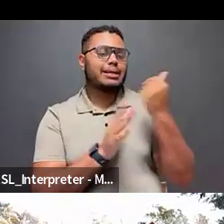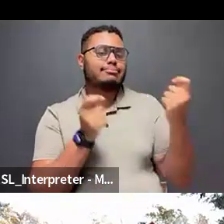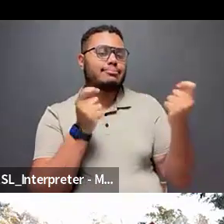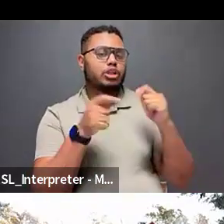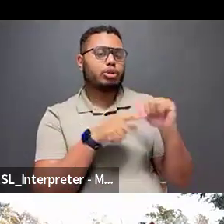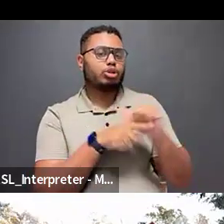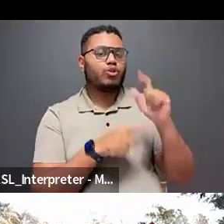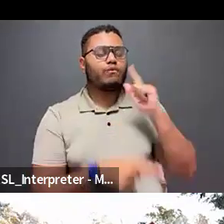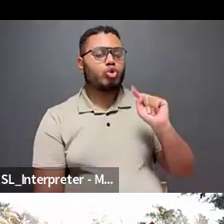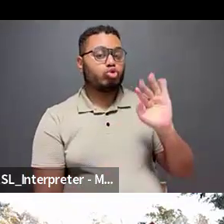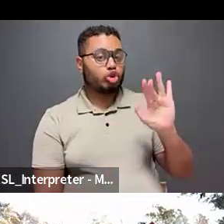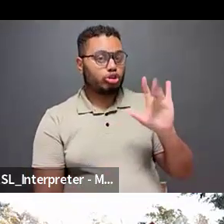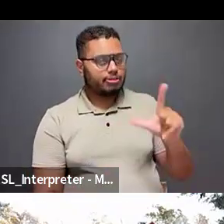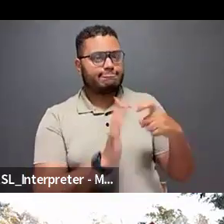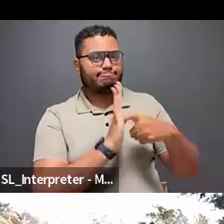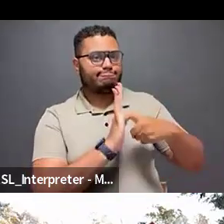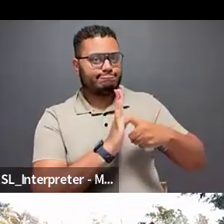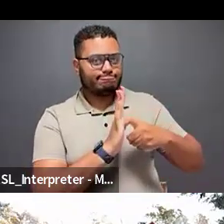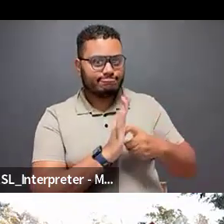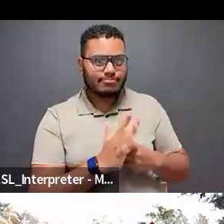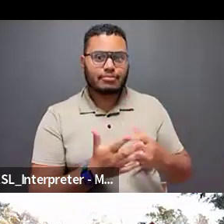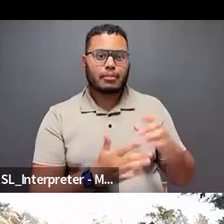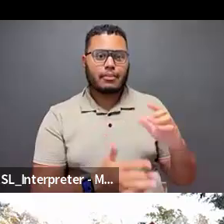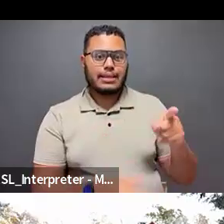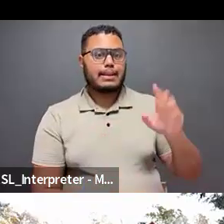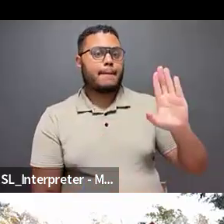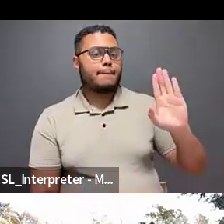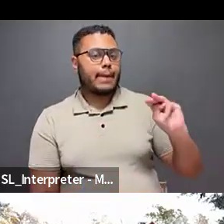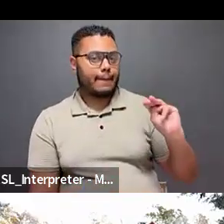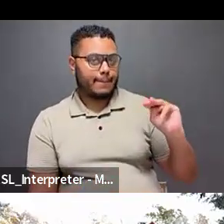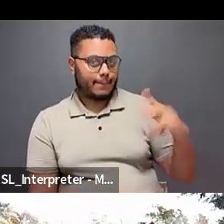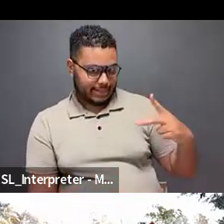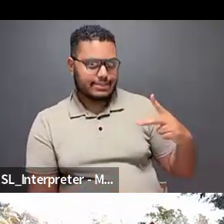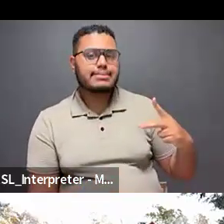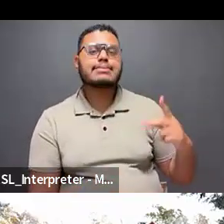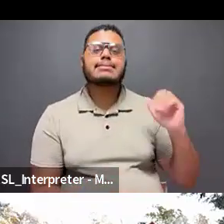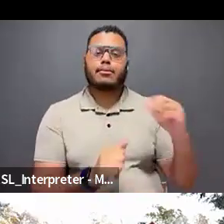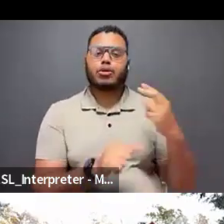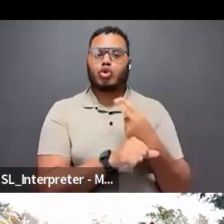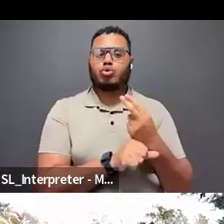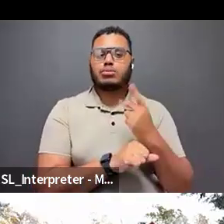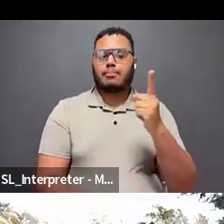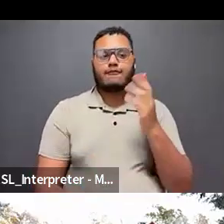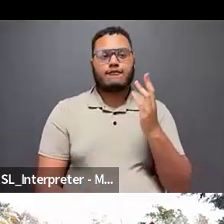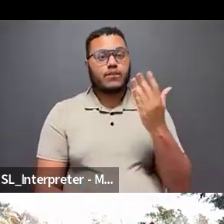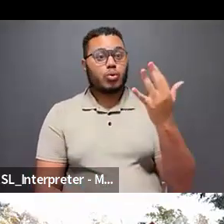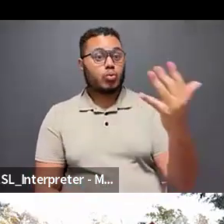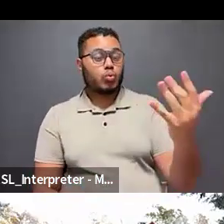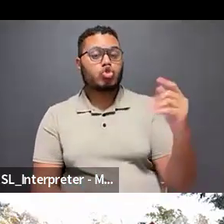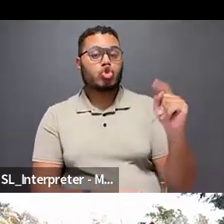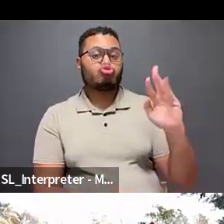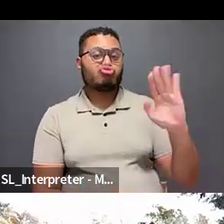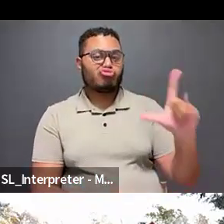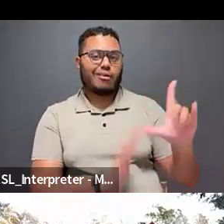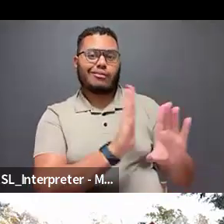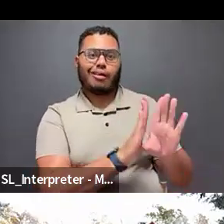is a key action item. These BMPs can be used by future trail developers. Yeah, that really